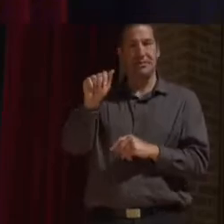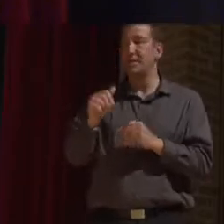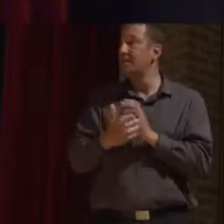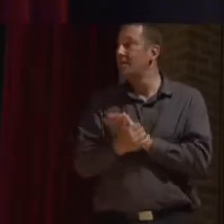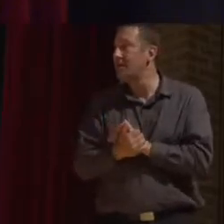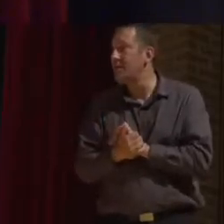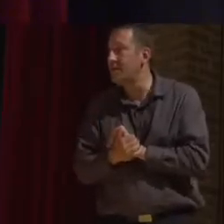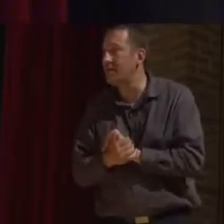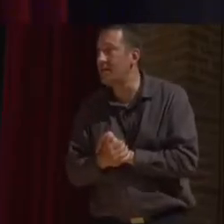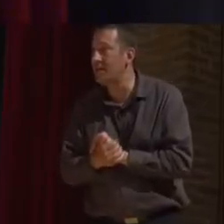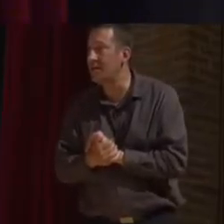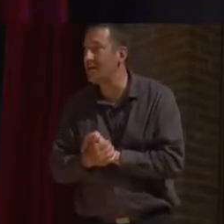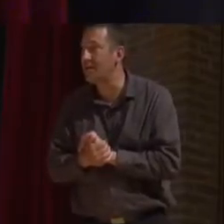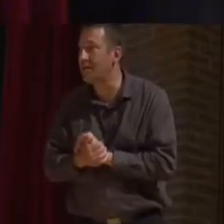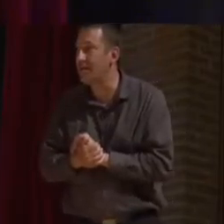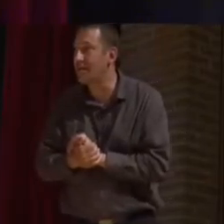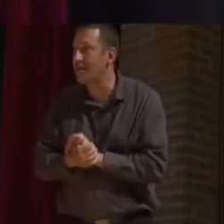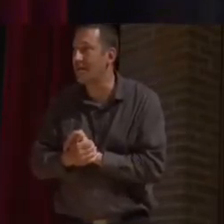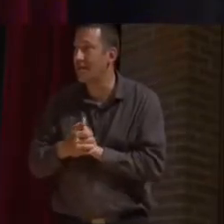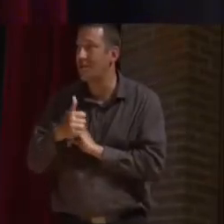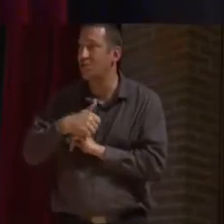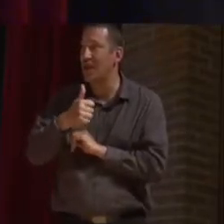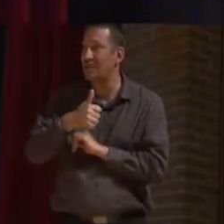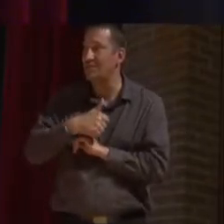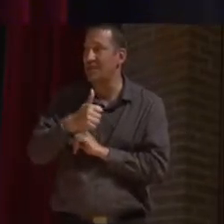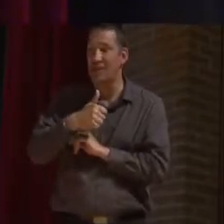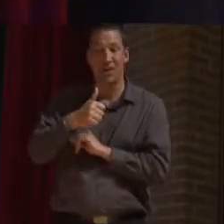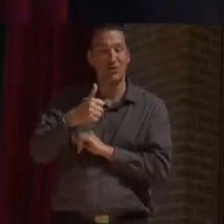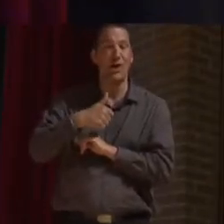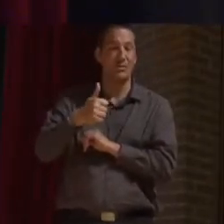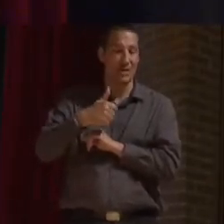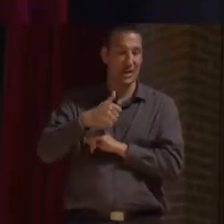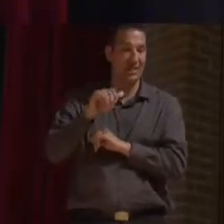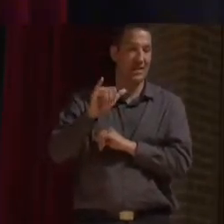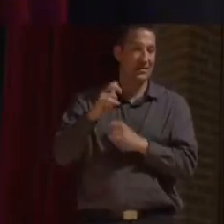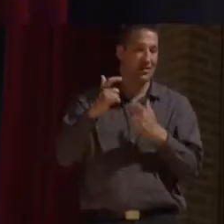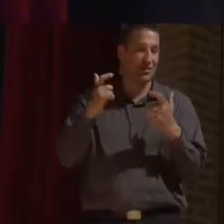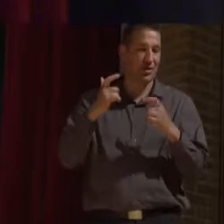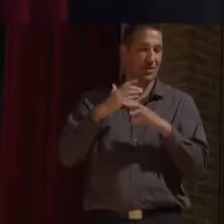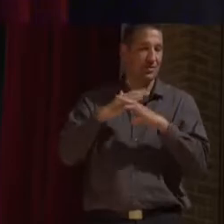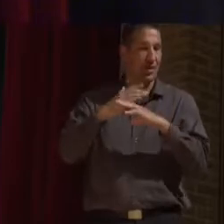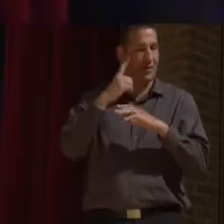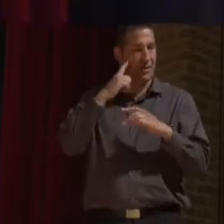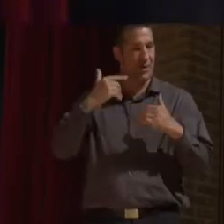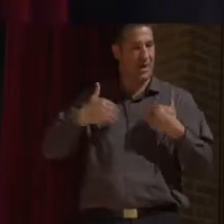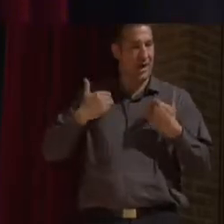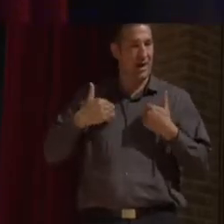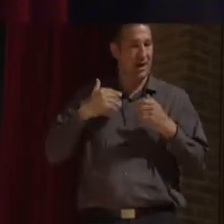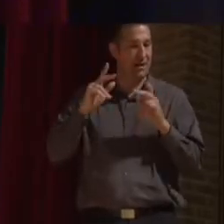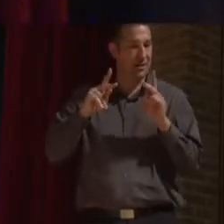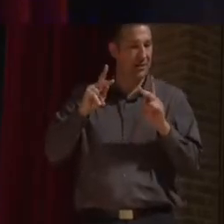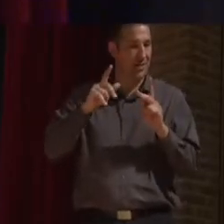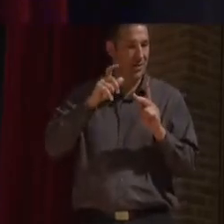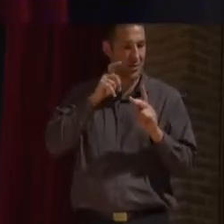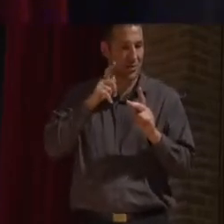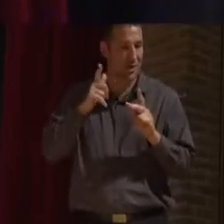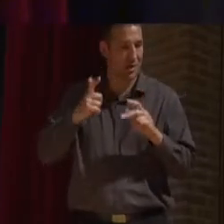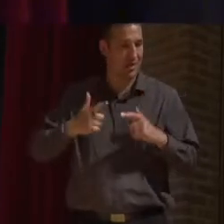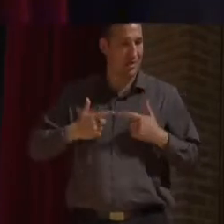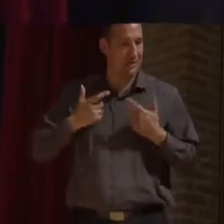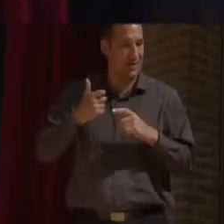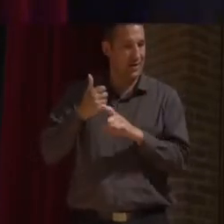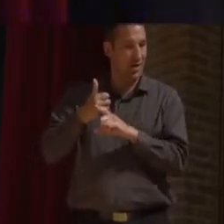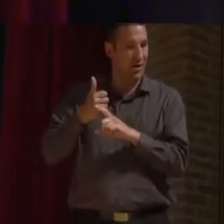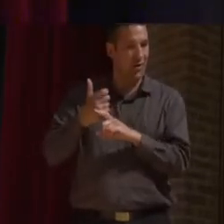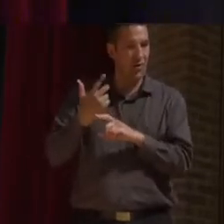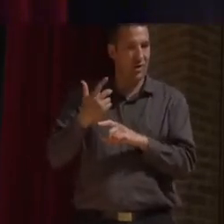Sure. I know transportation can be a huge barrier for especially young adults who might be living on their own but